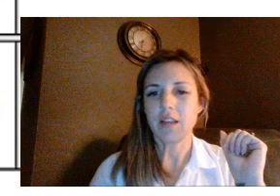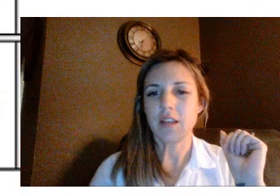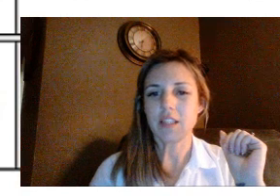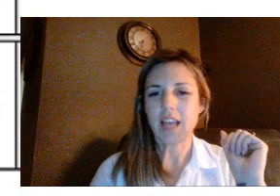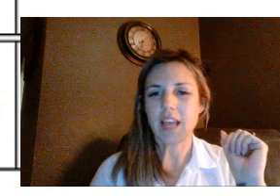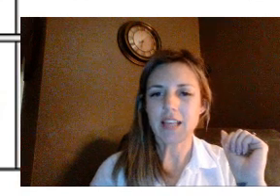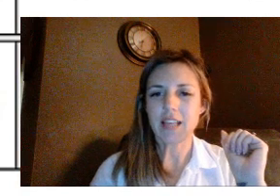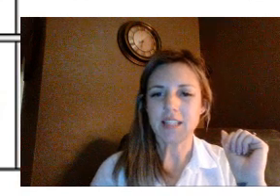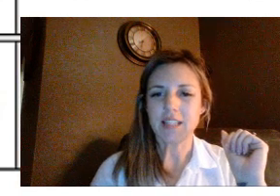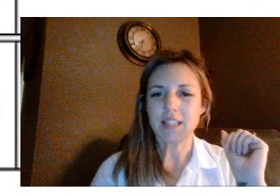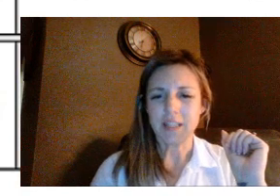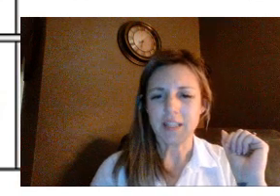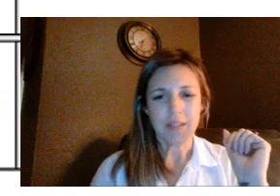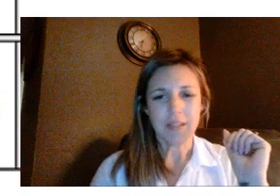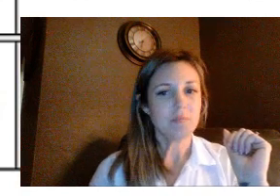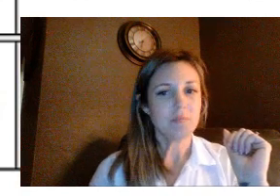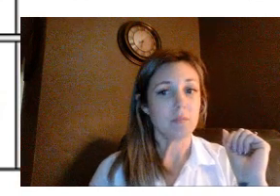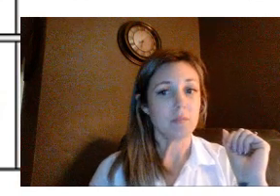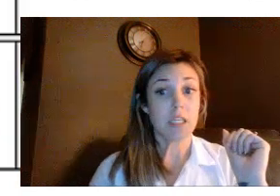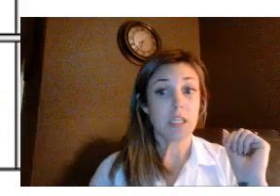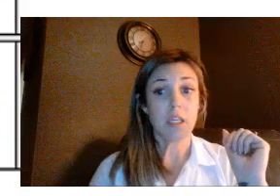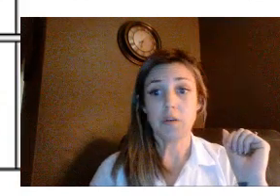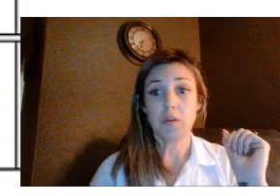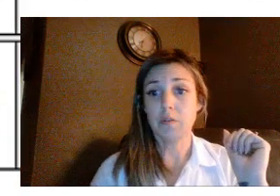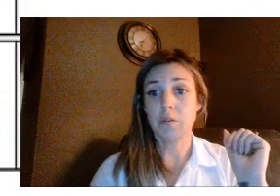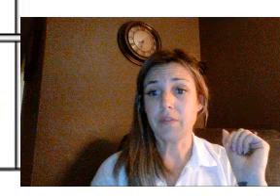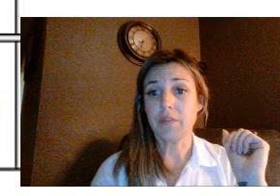moving on with the alphabet. What comes after